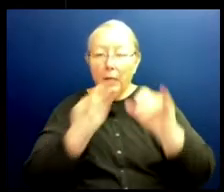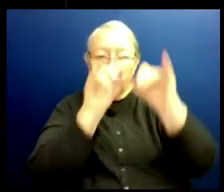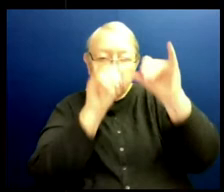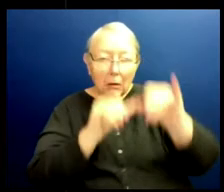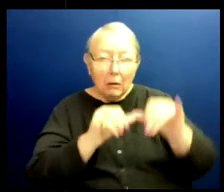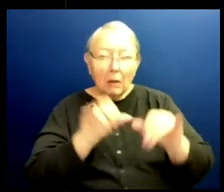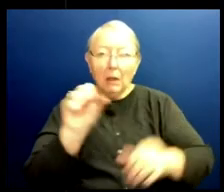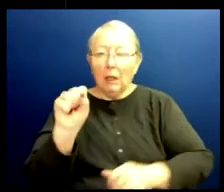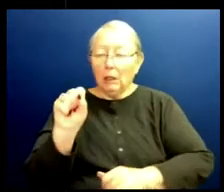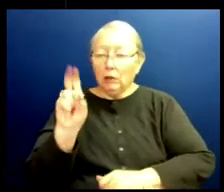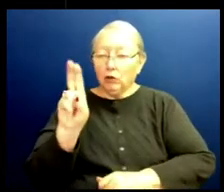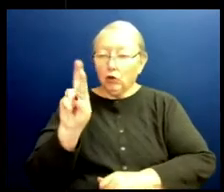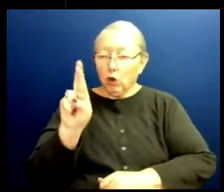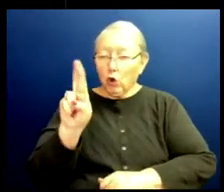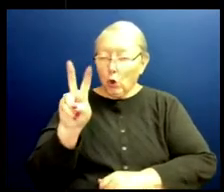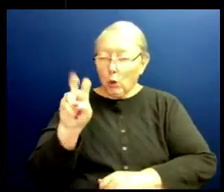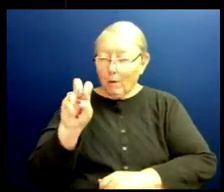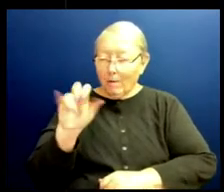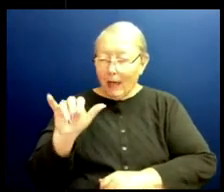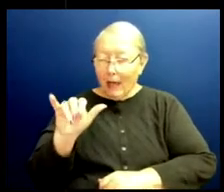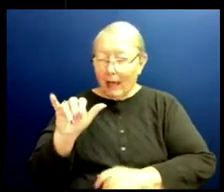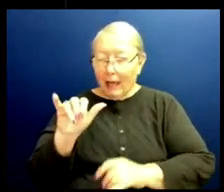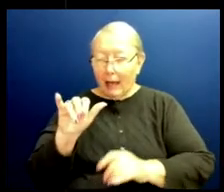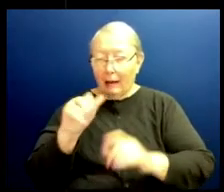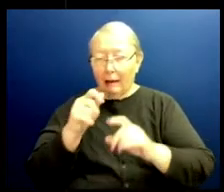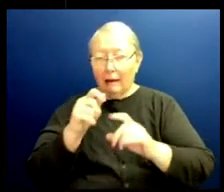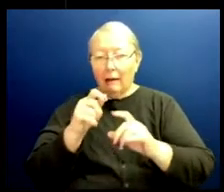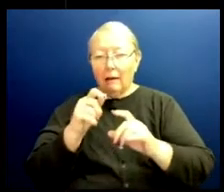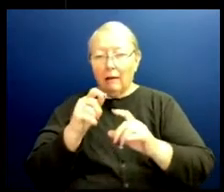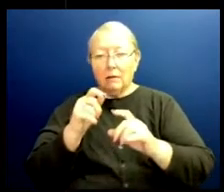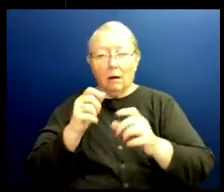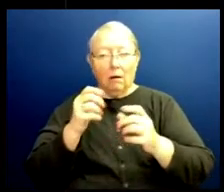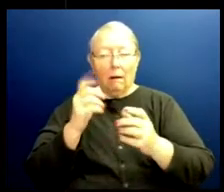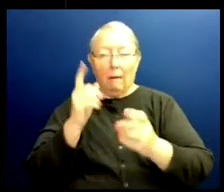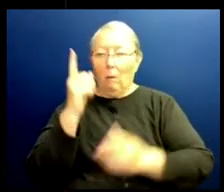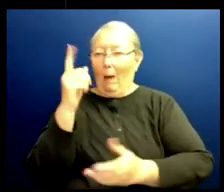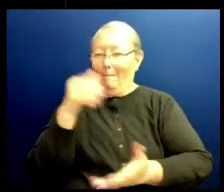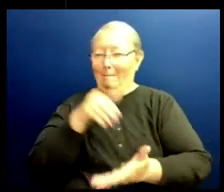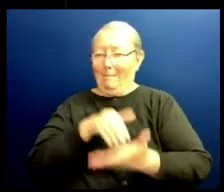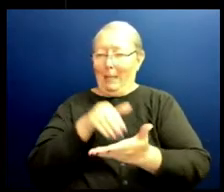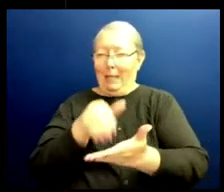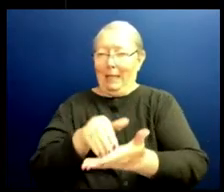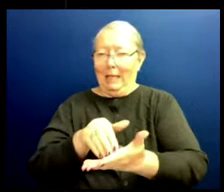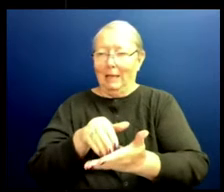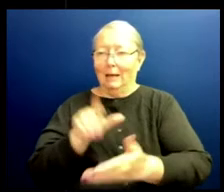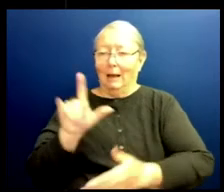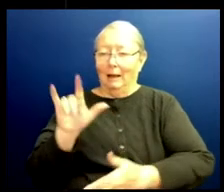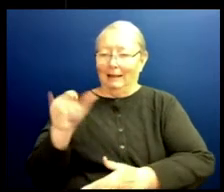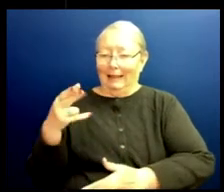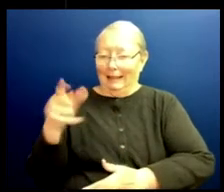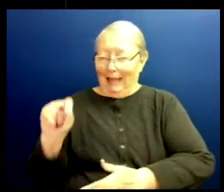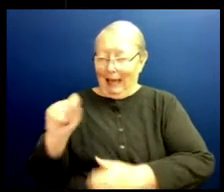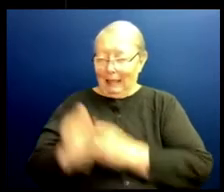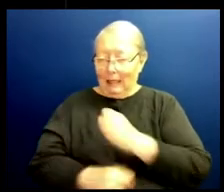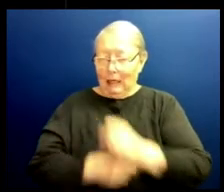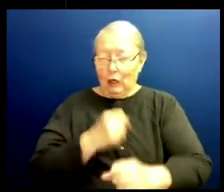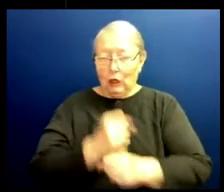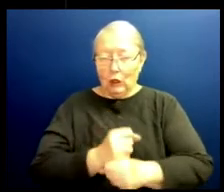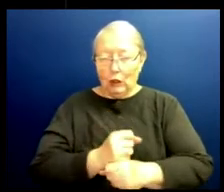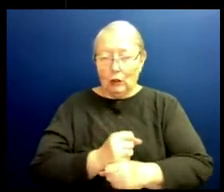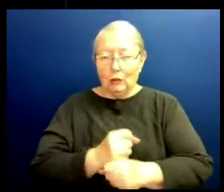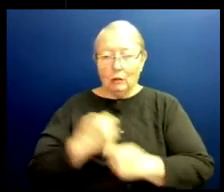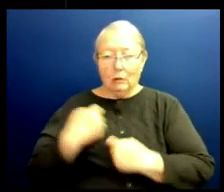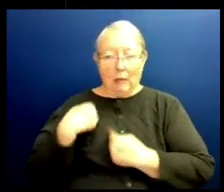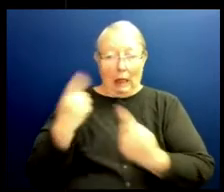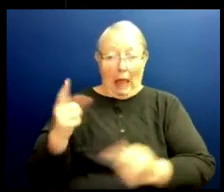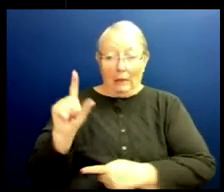years where telescopes for some years now, this has gone on for 20 years, have mapped all of the